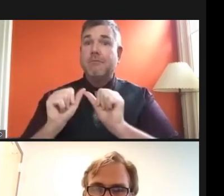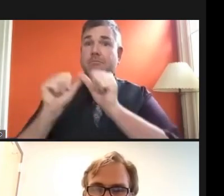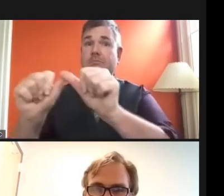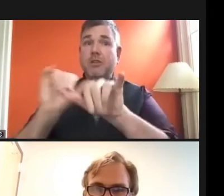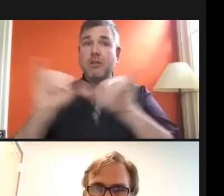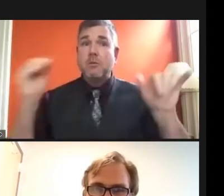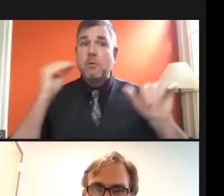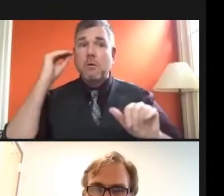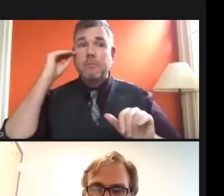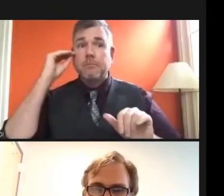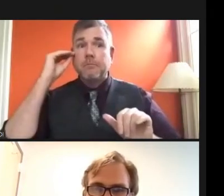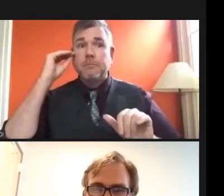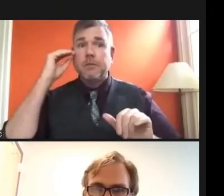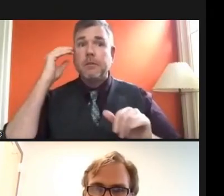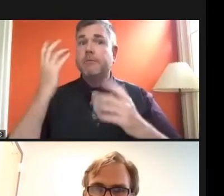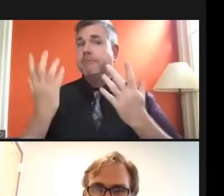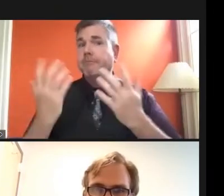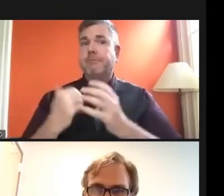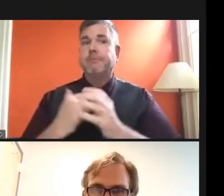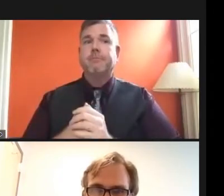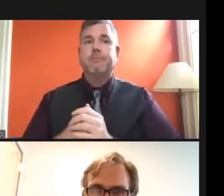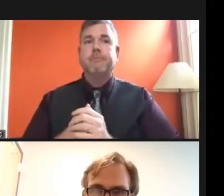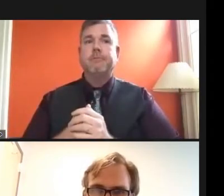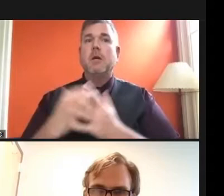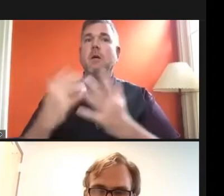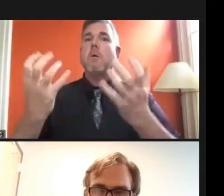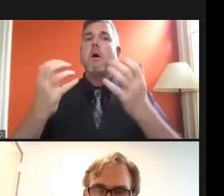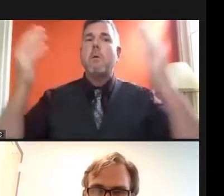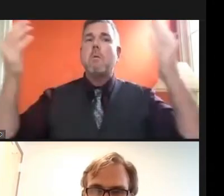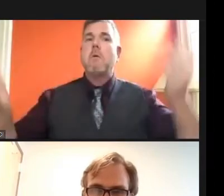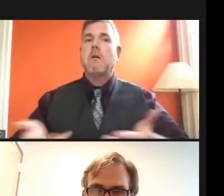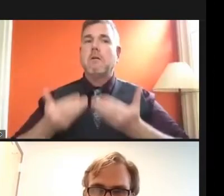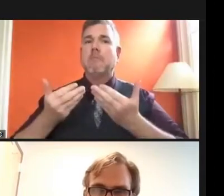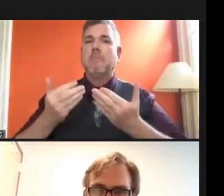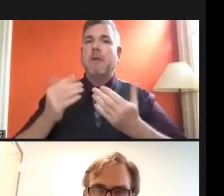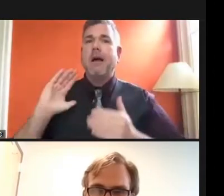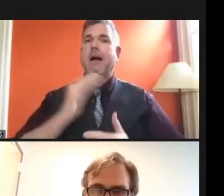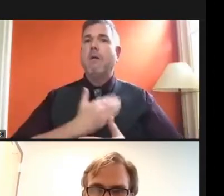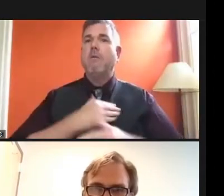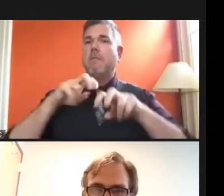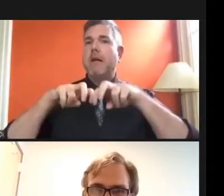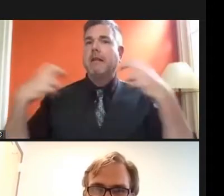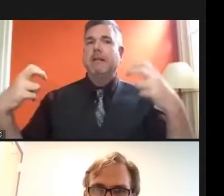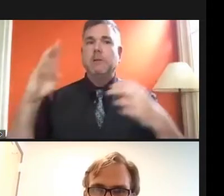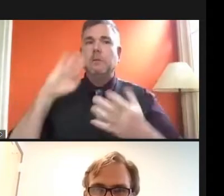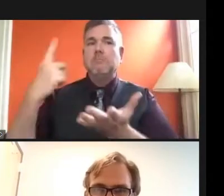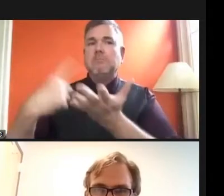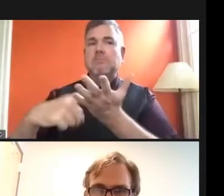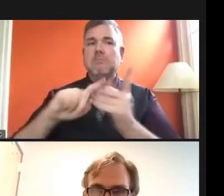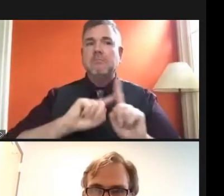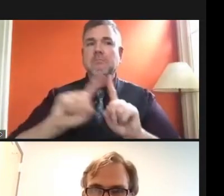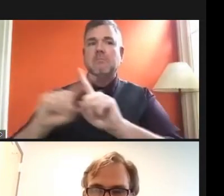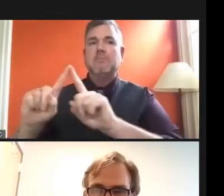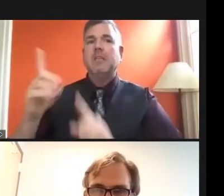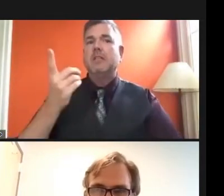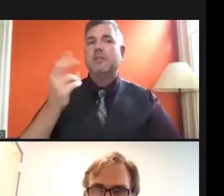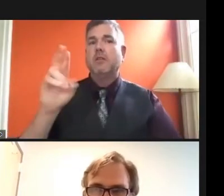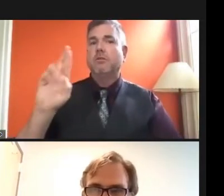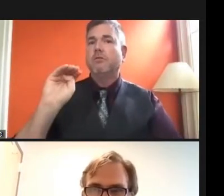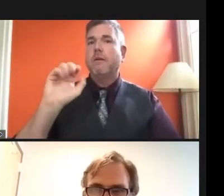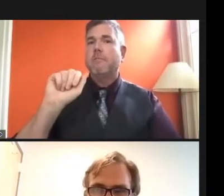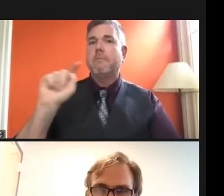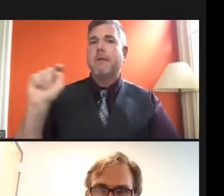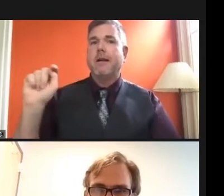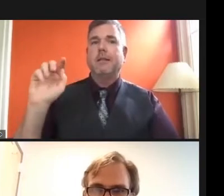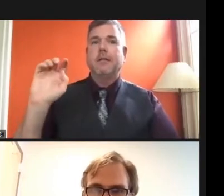I'd like to welcome Dr. Matt Willis, Marin's Public Health Officer. Also joining us is Angela Nicholson, who serves